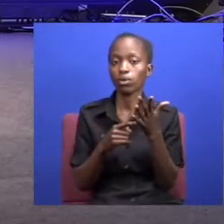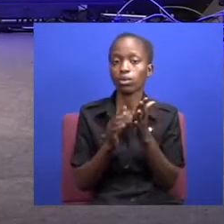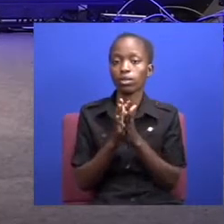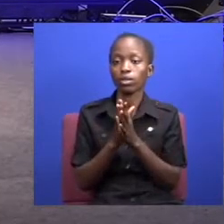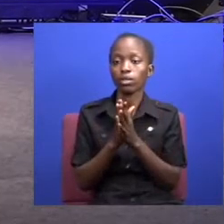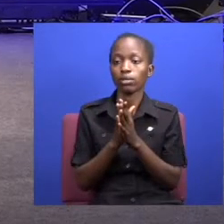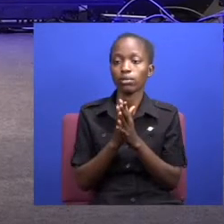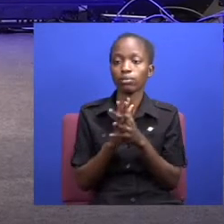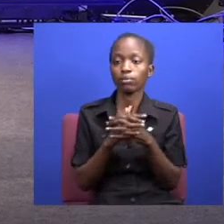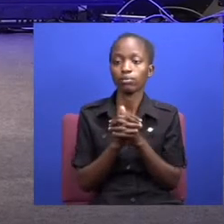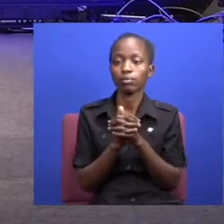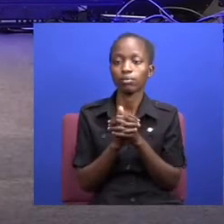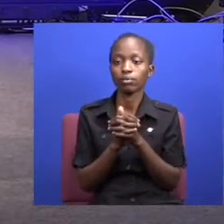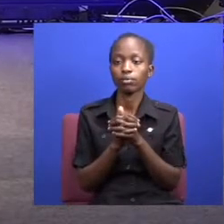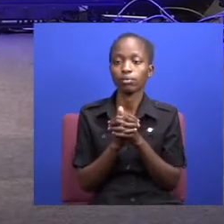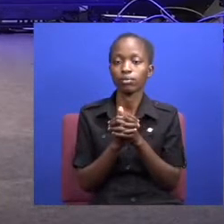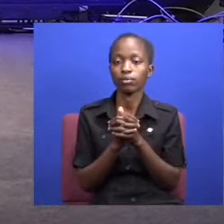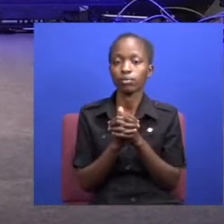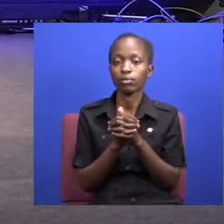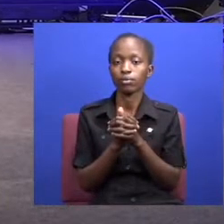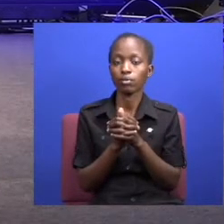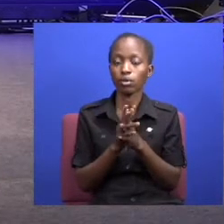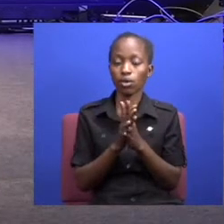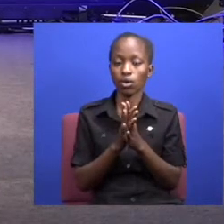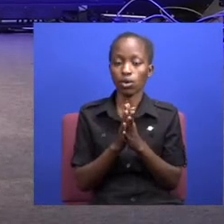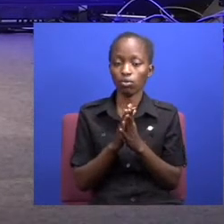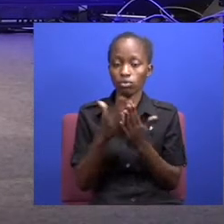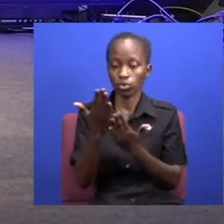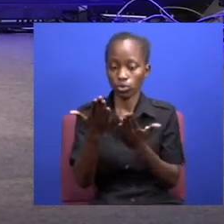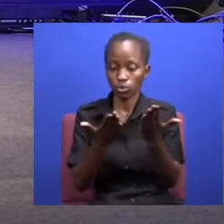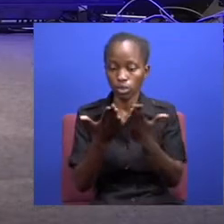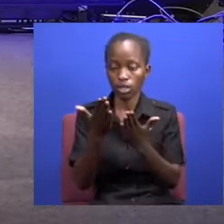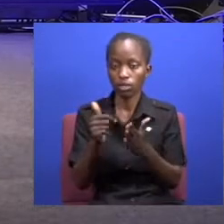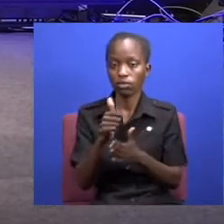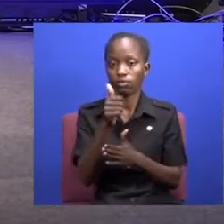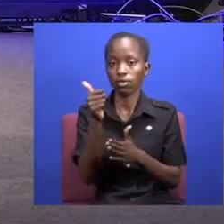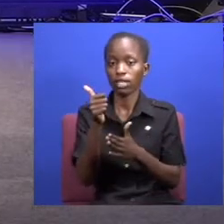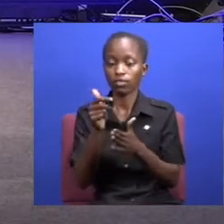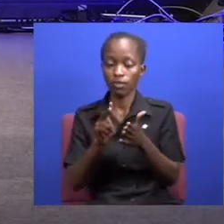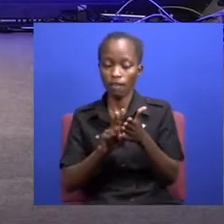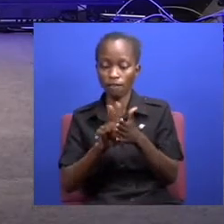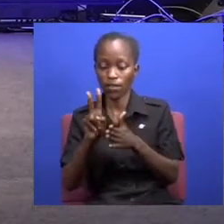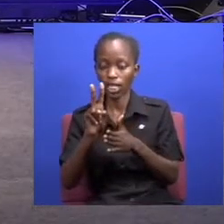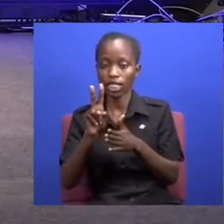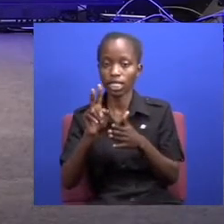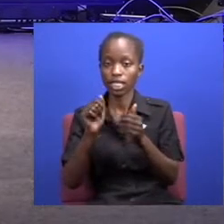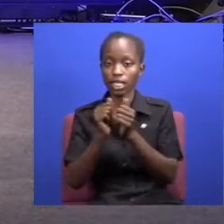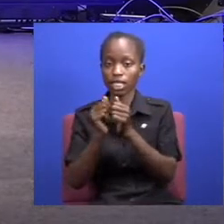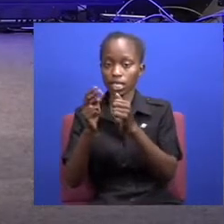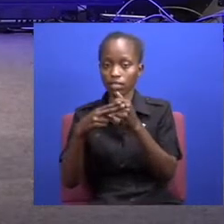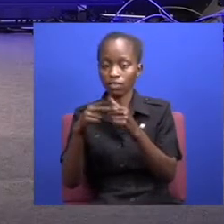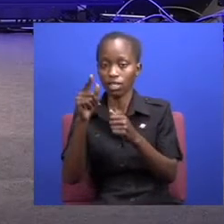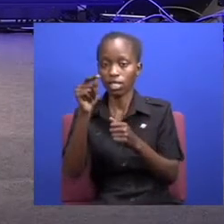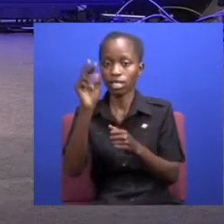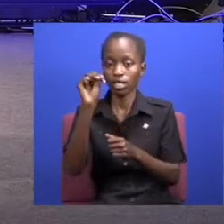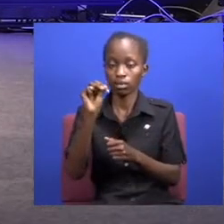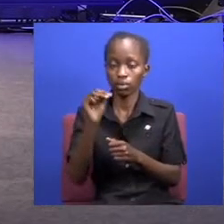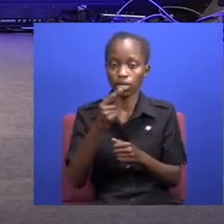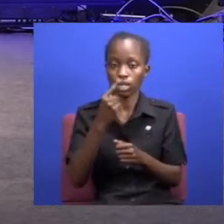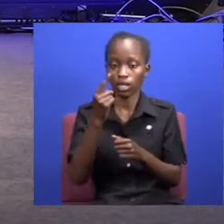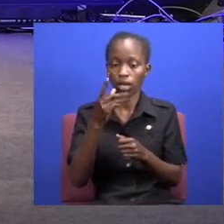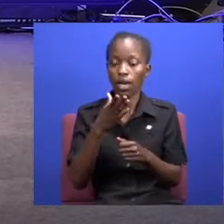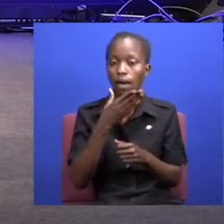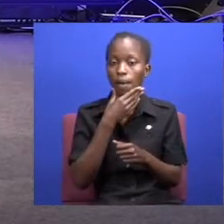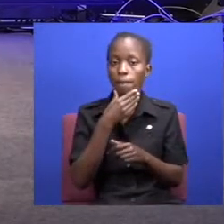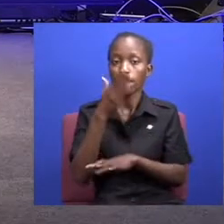are to apply ourselves to service. And this I get from verse 17, that verse 17 says this, so that